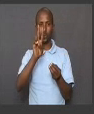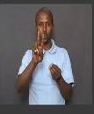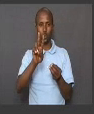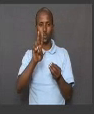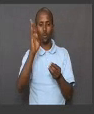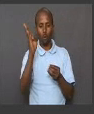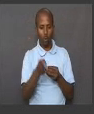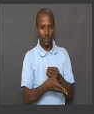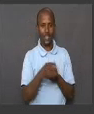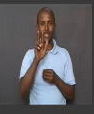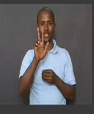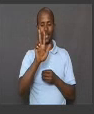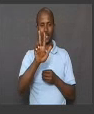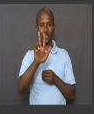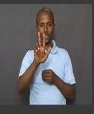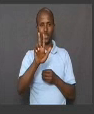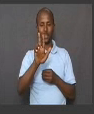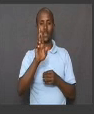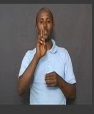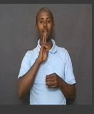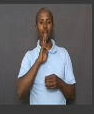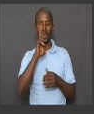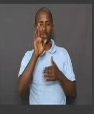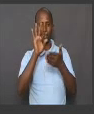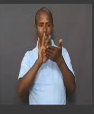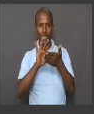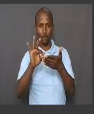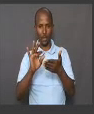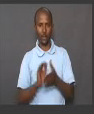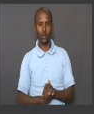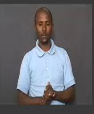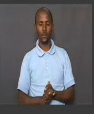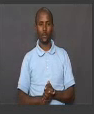2 over 3 is a real number.